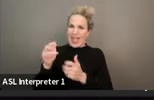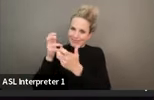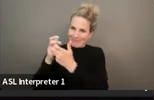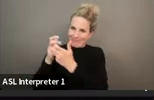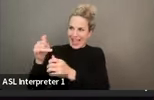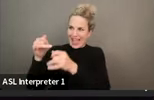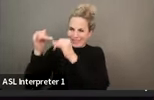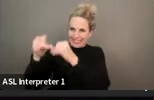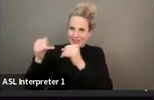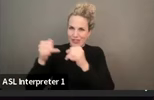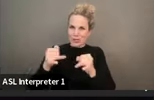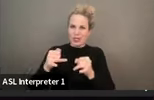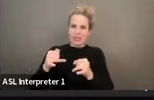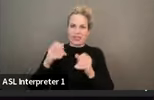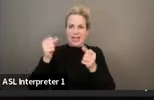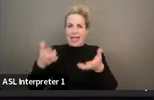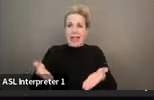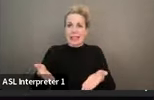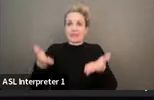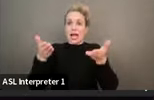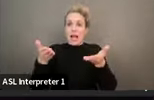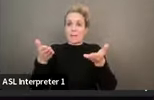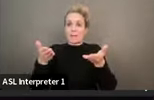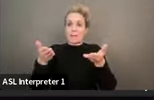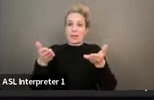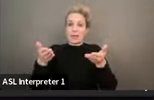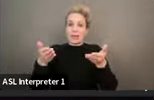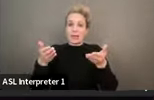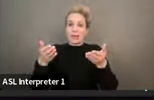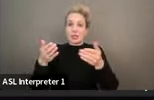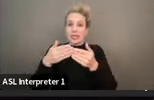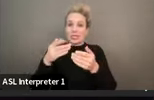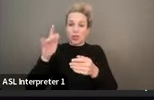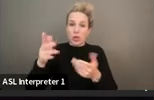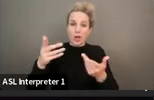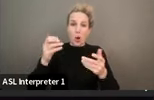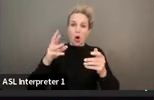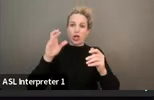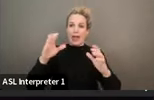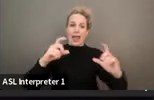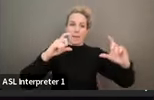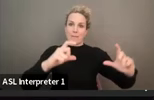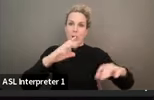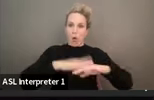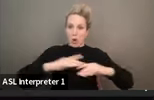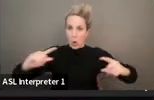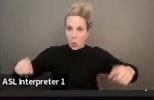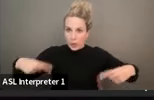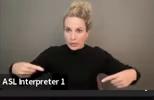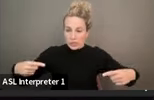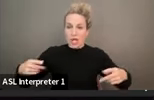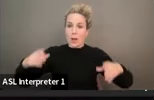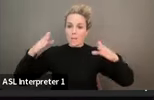right? And they could just be lifted and put onto a tabletop surface or mounted to a wheelchair to where that person can